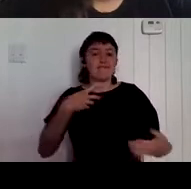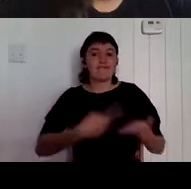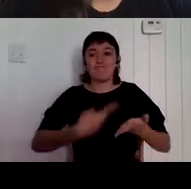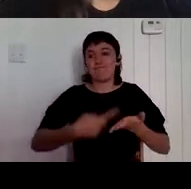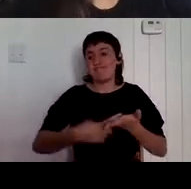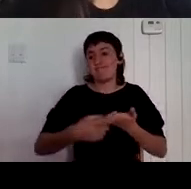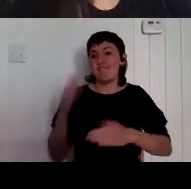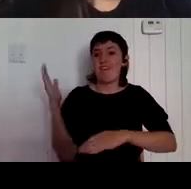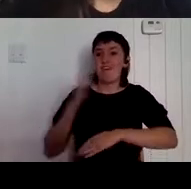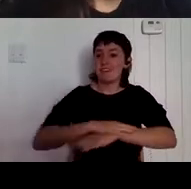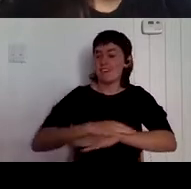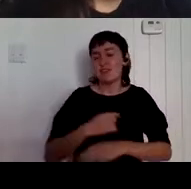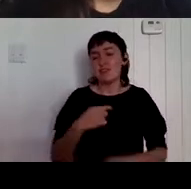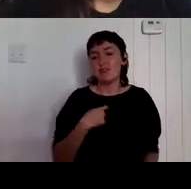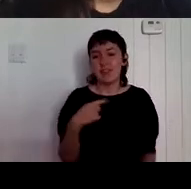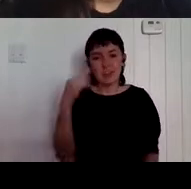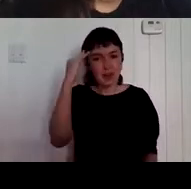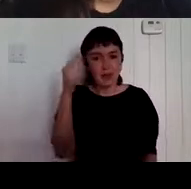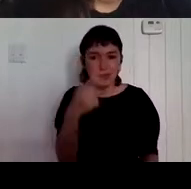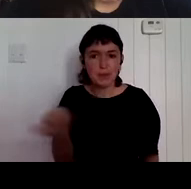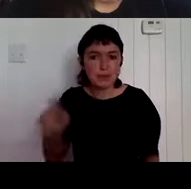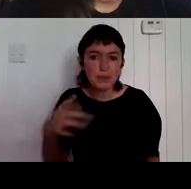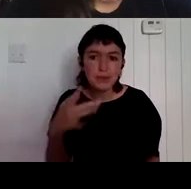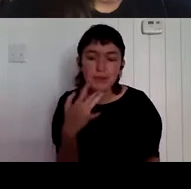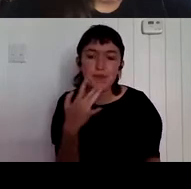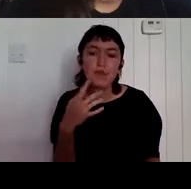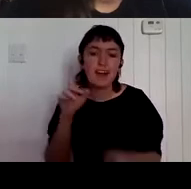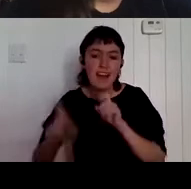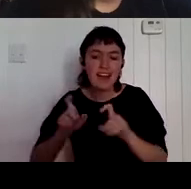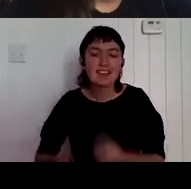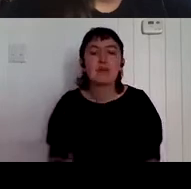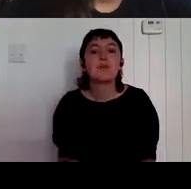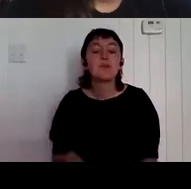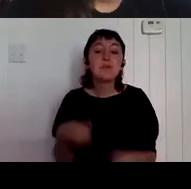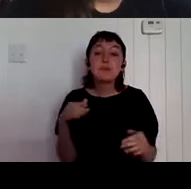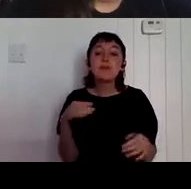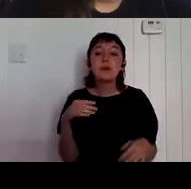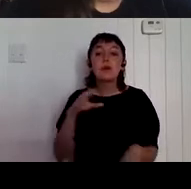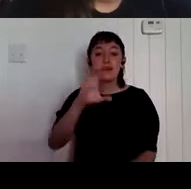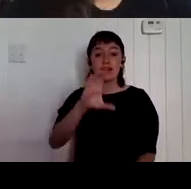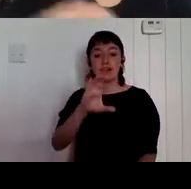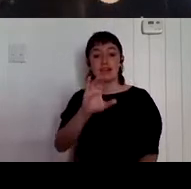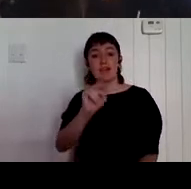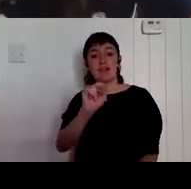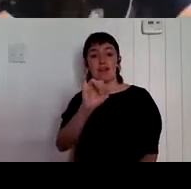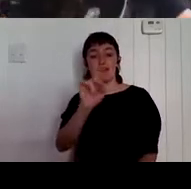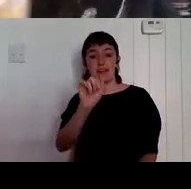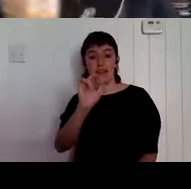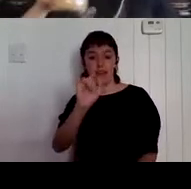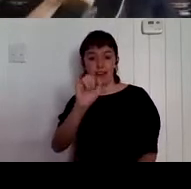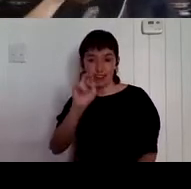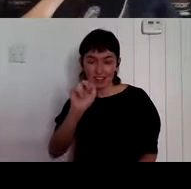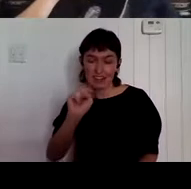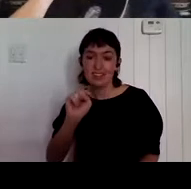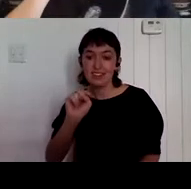ask questions. So, just to get us all in the equal playing field, cnidarians, which starts with a c, even though you don't say it.